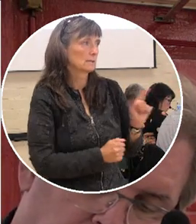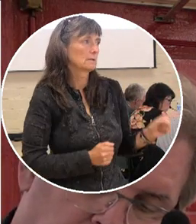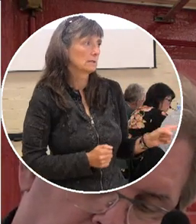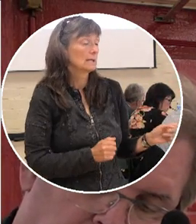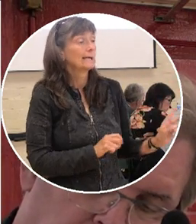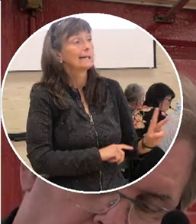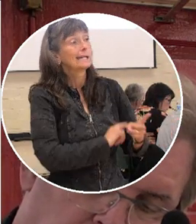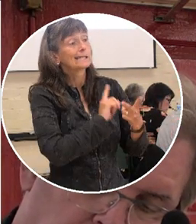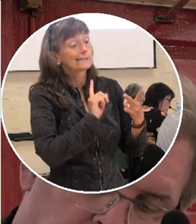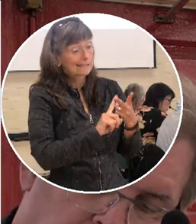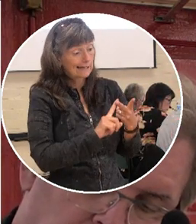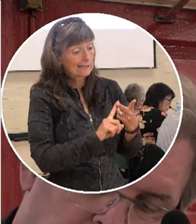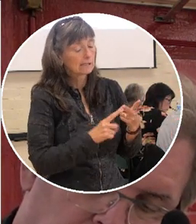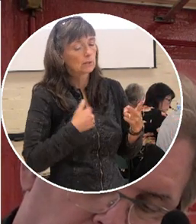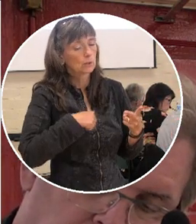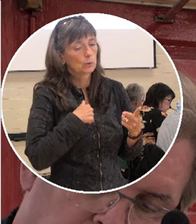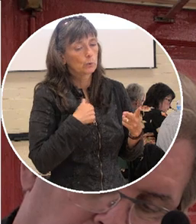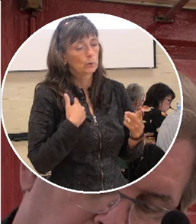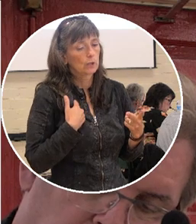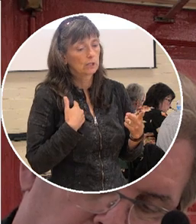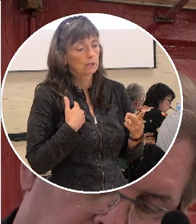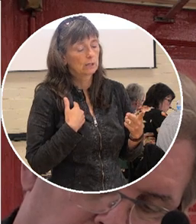Secondly, approval to order